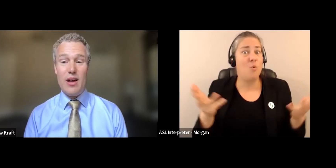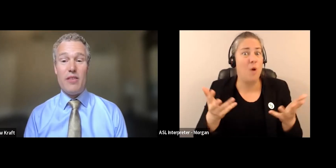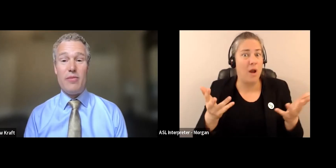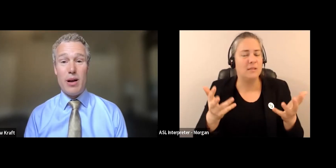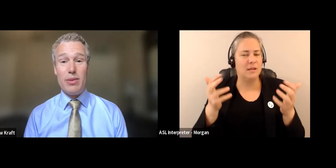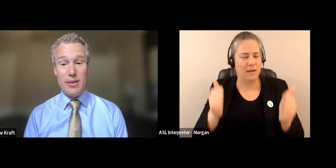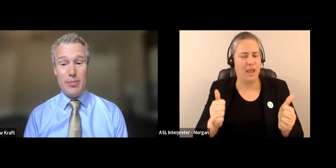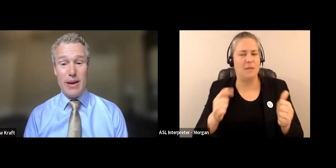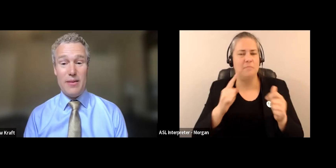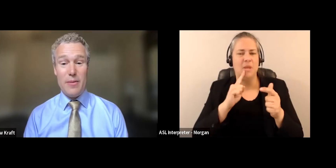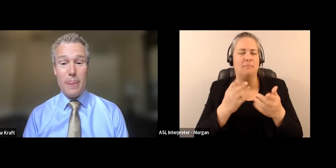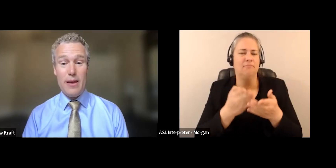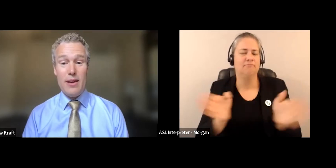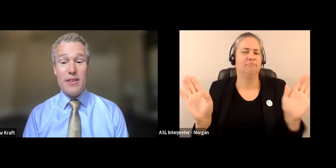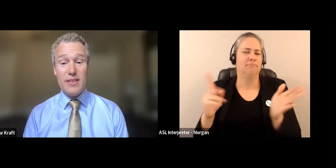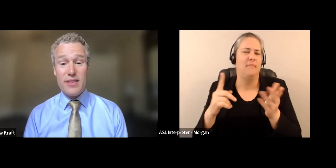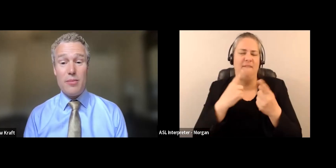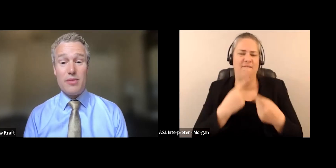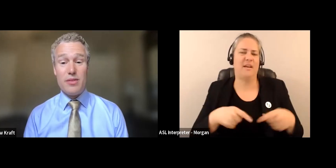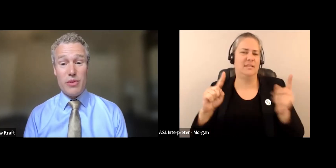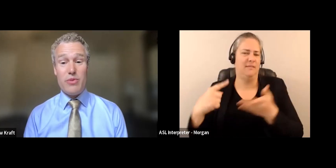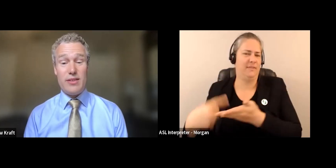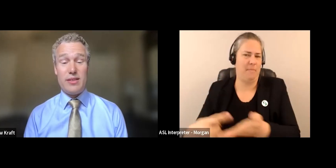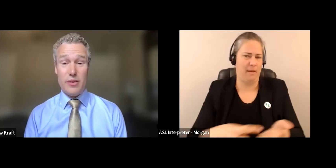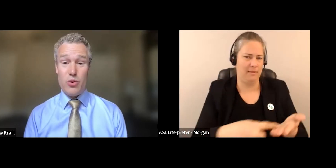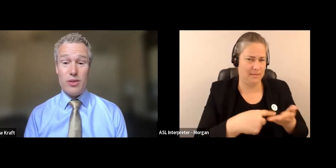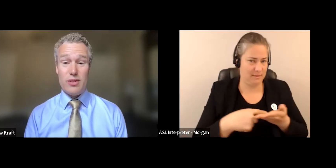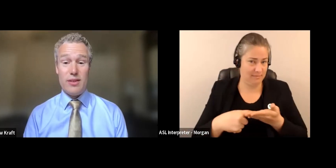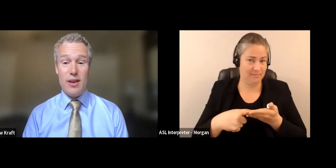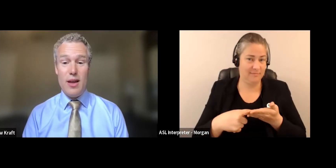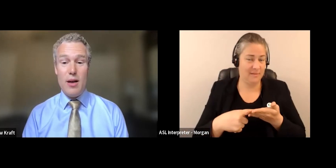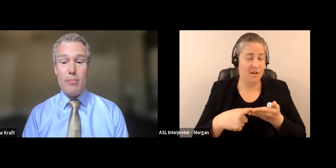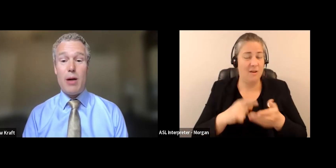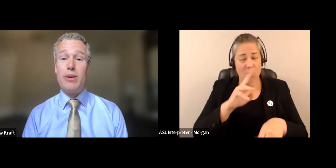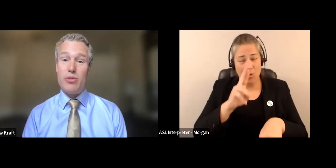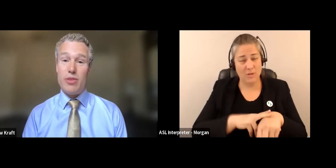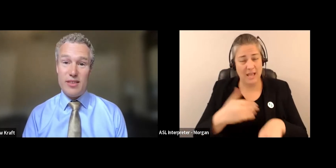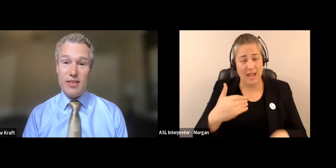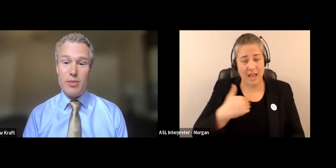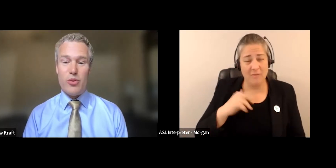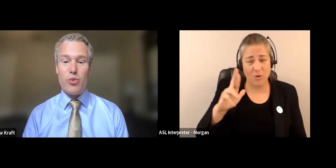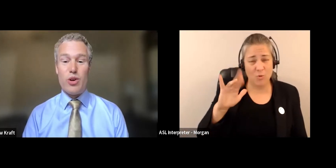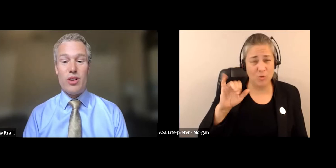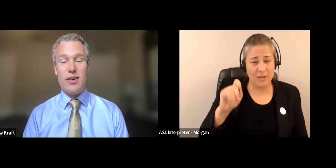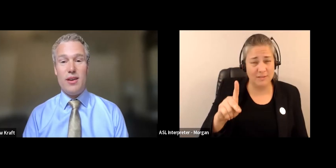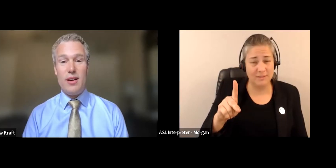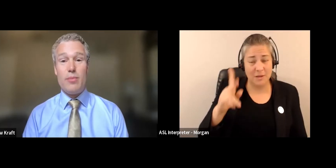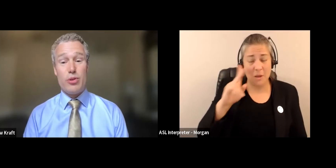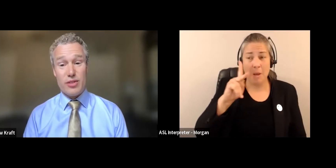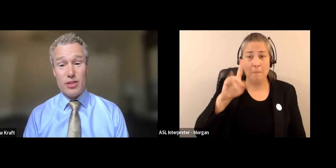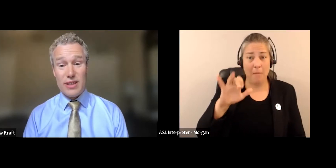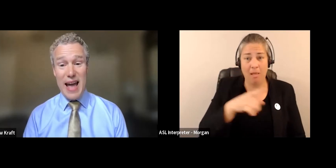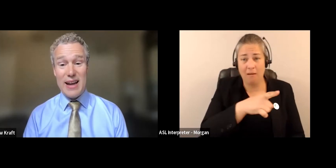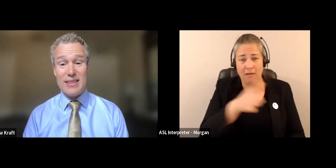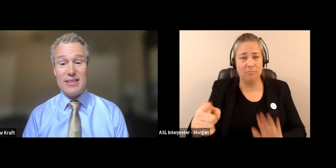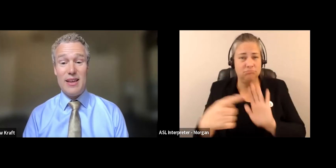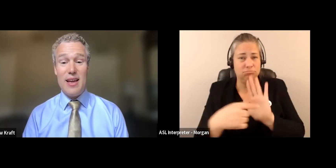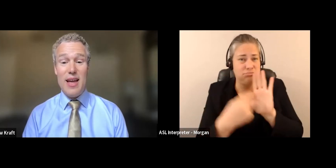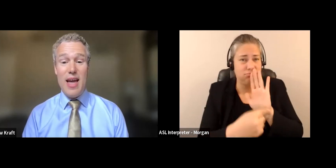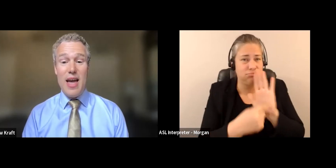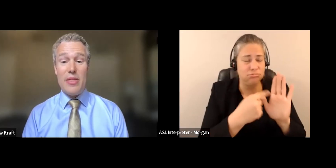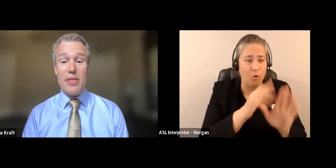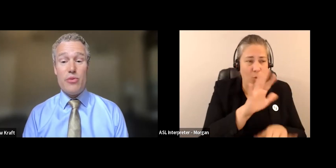arena of public debate. This comes with risks, of course, public criticism of your work, personal